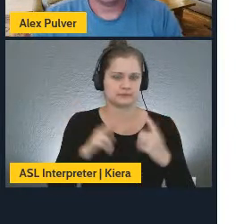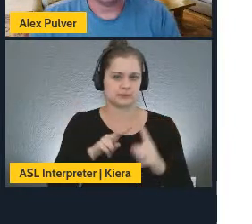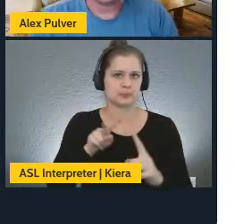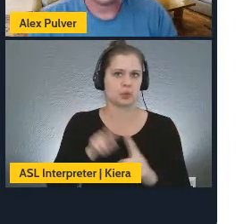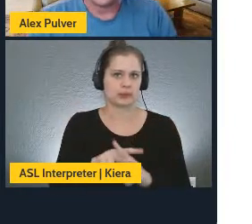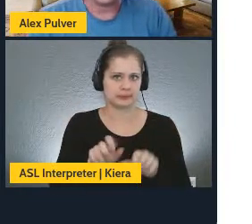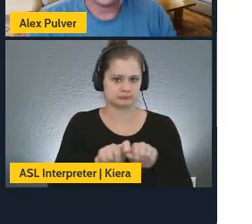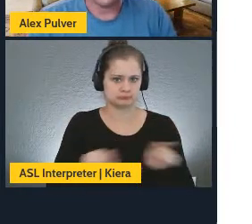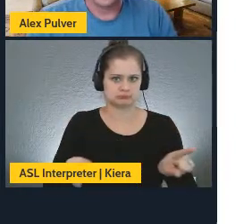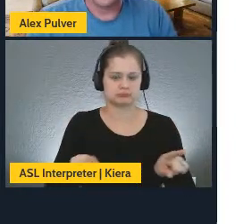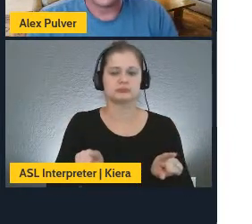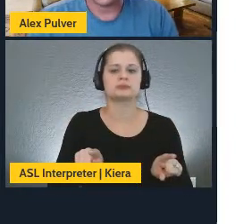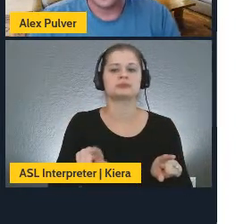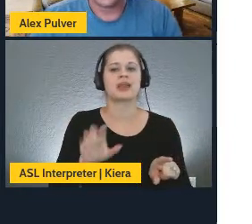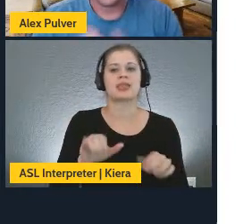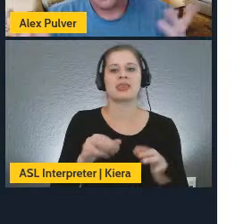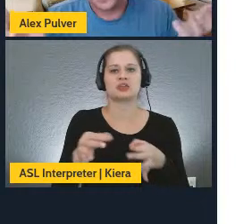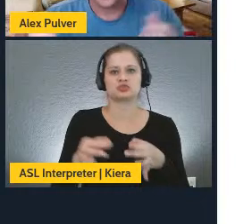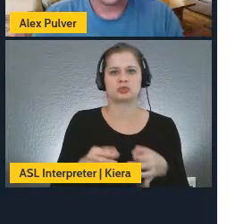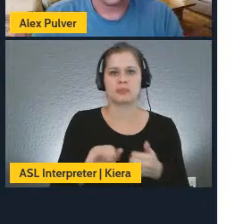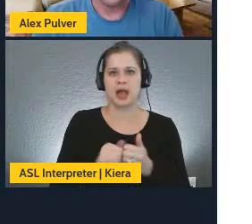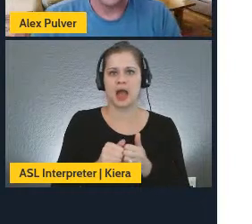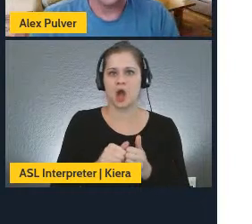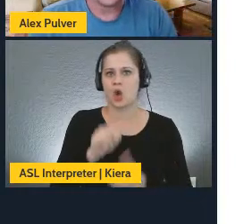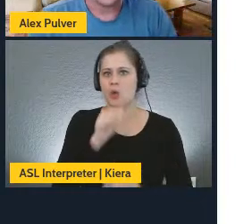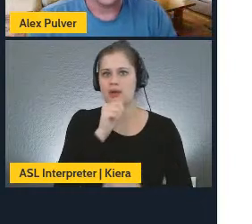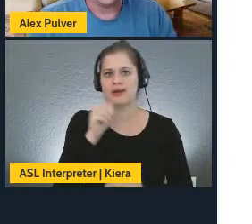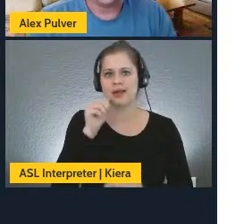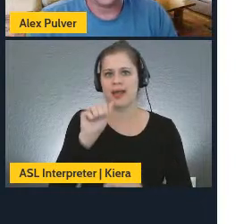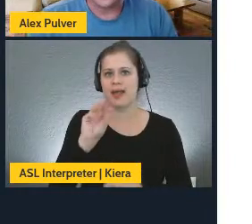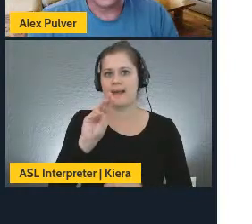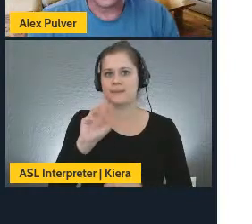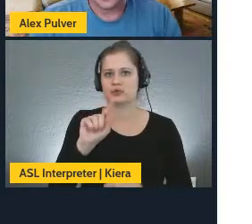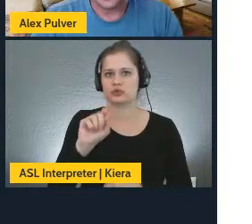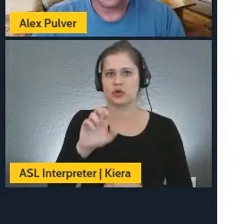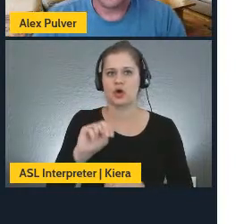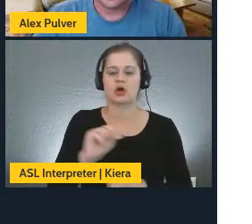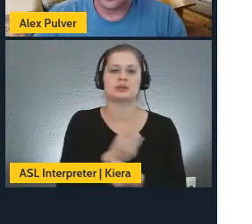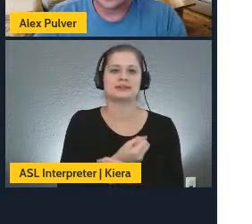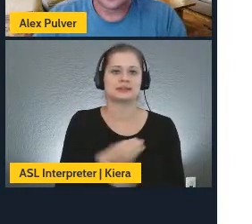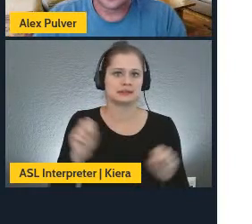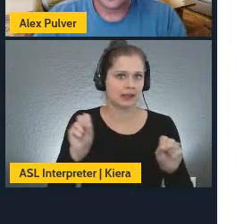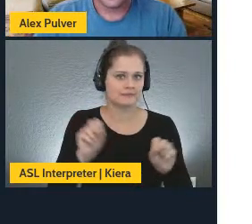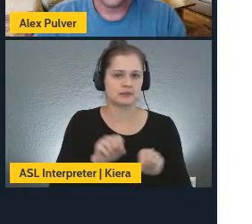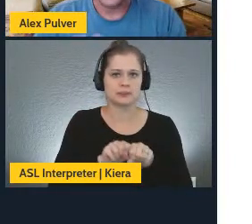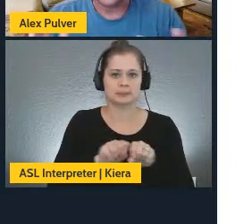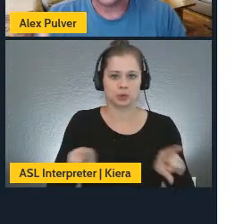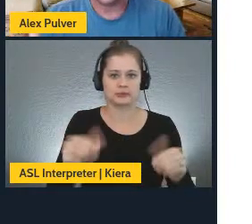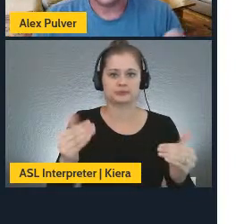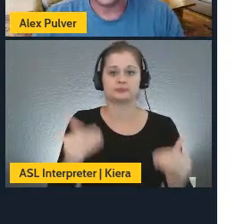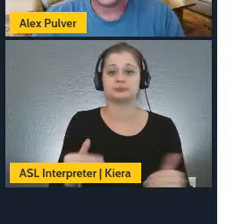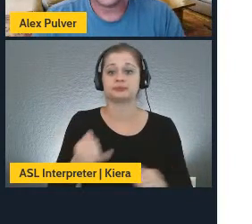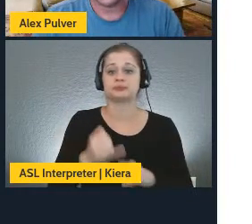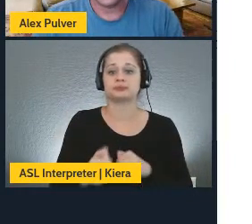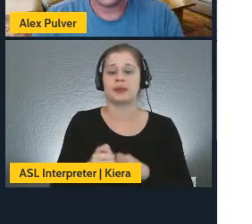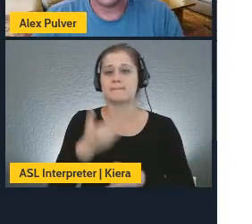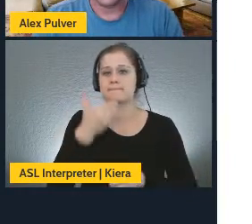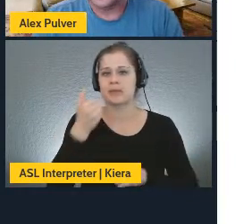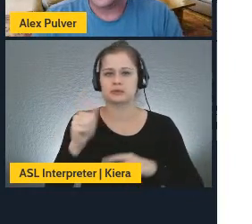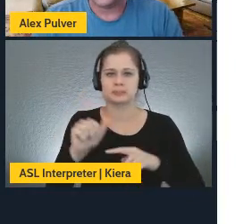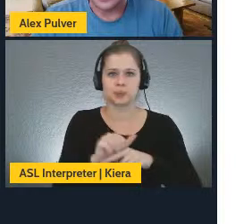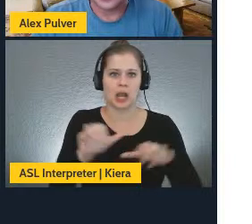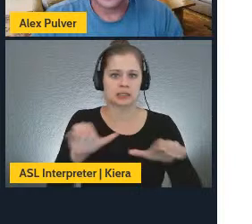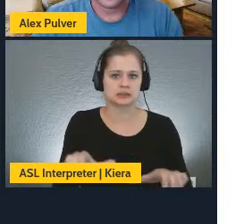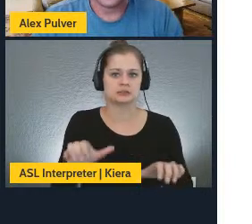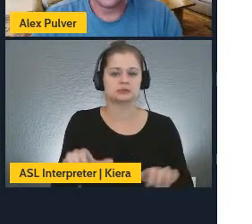that describes how Amazon does safe deployments. And finally, CDK best practices. So I used all of these, and I think they